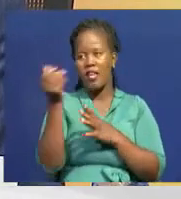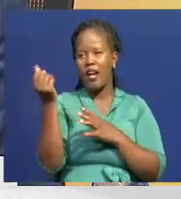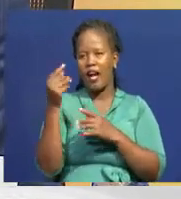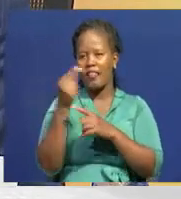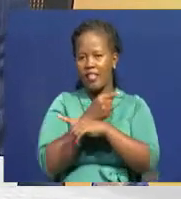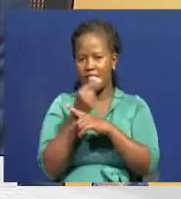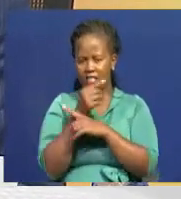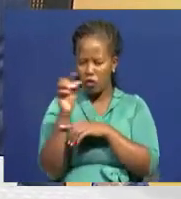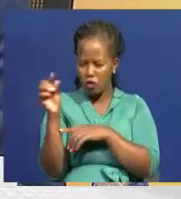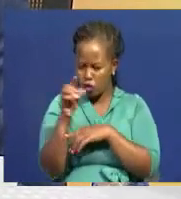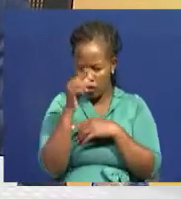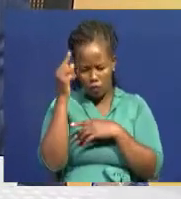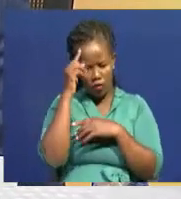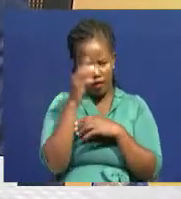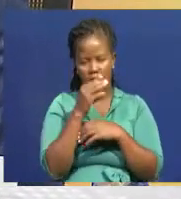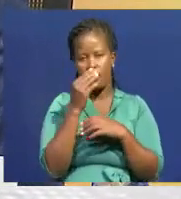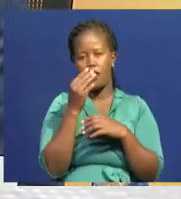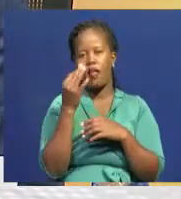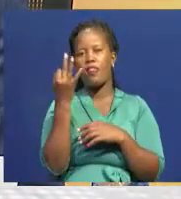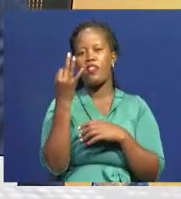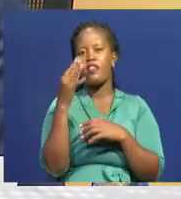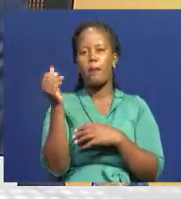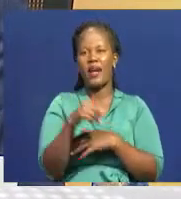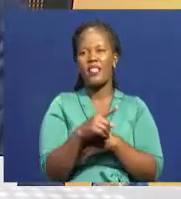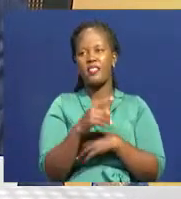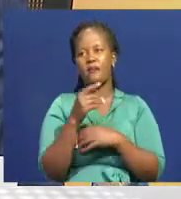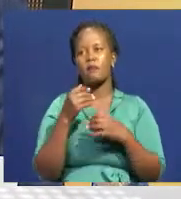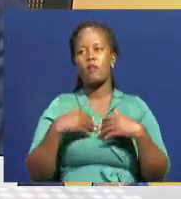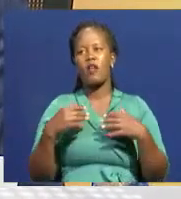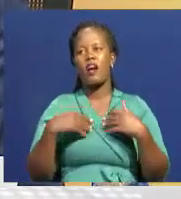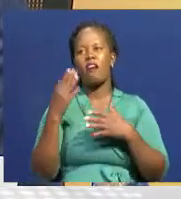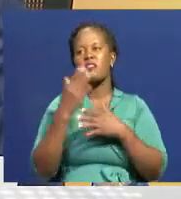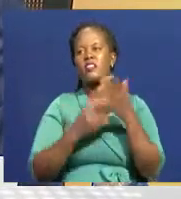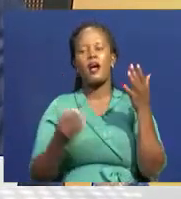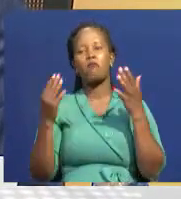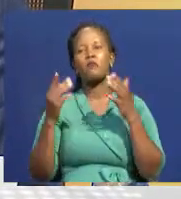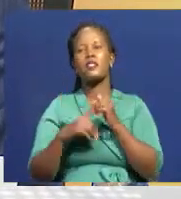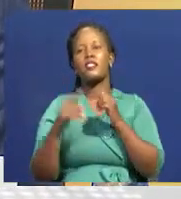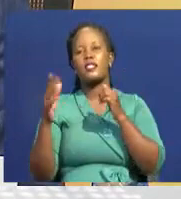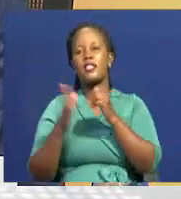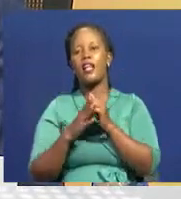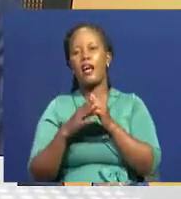is sales agent certificate, is at 69 inclusive of VAT,